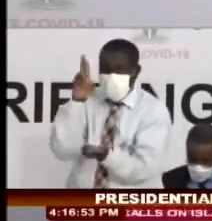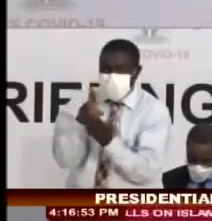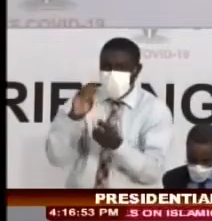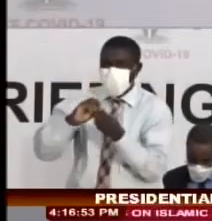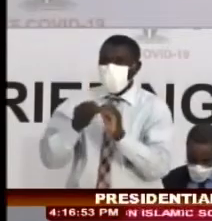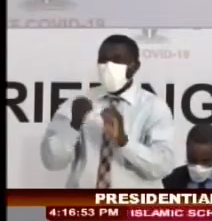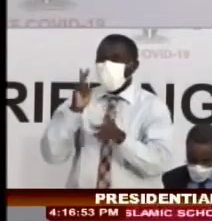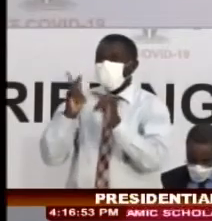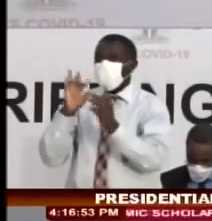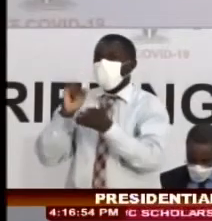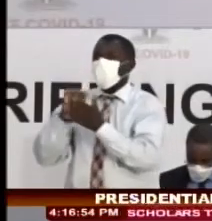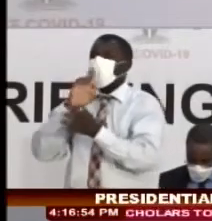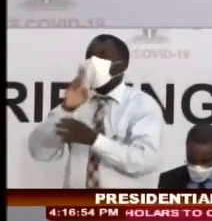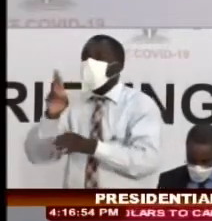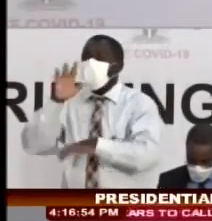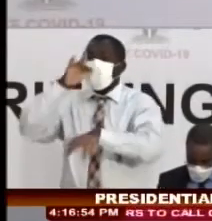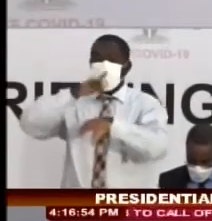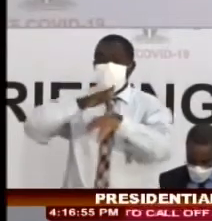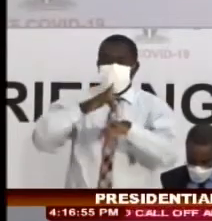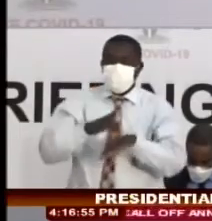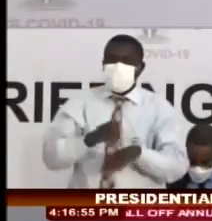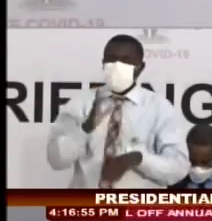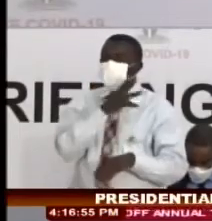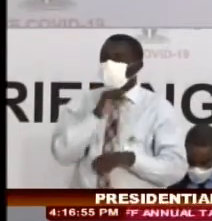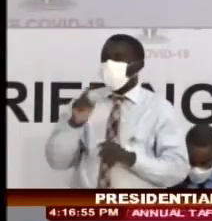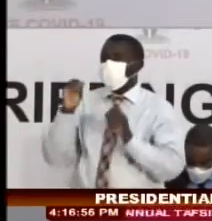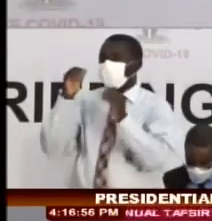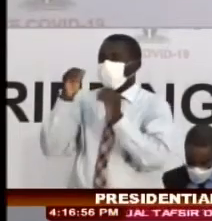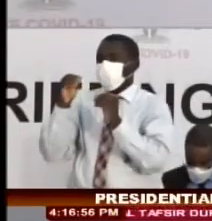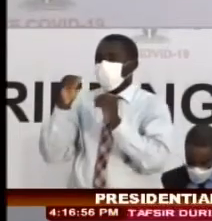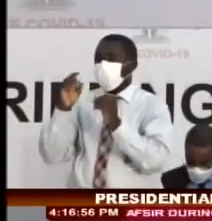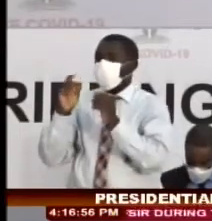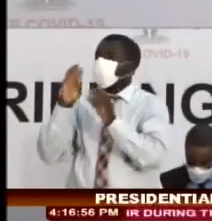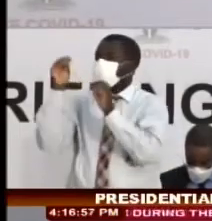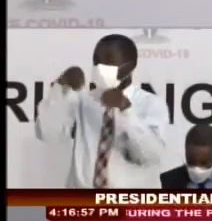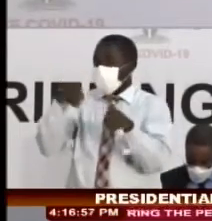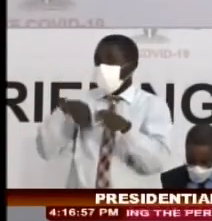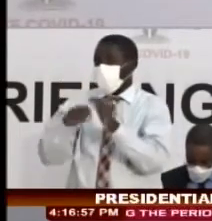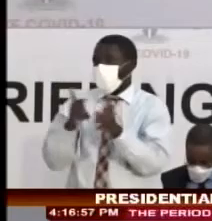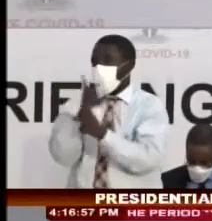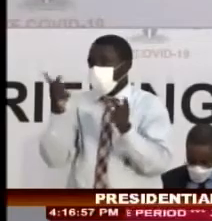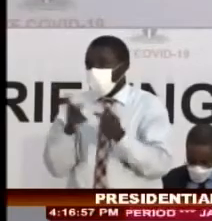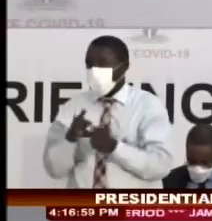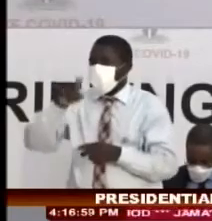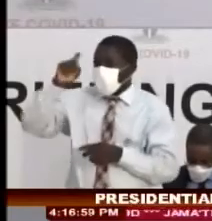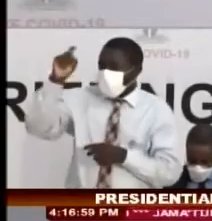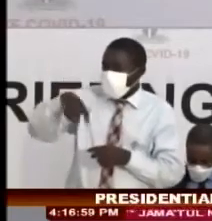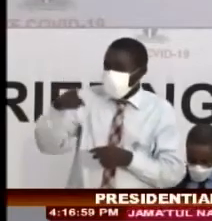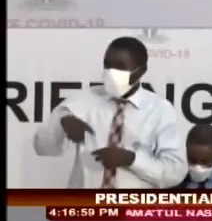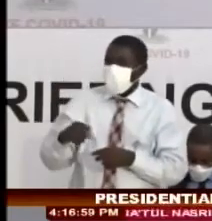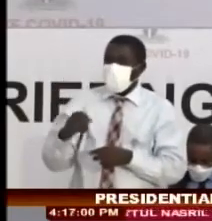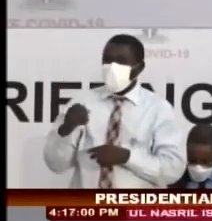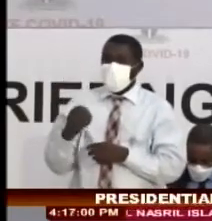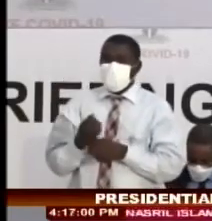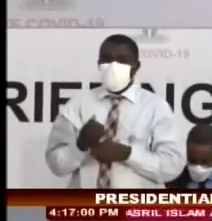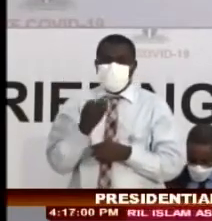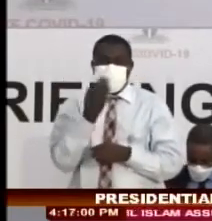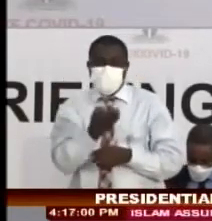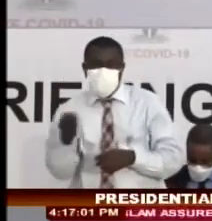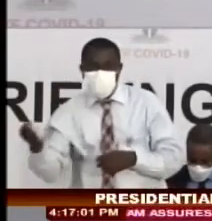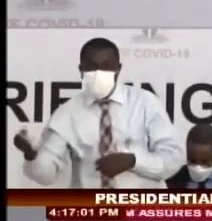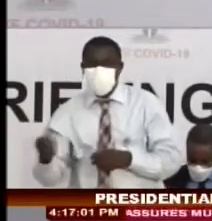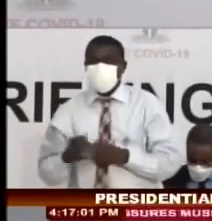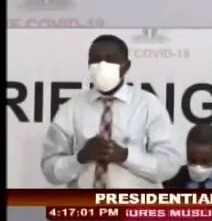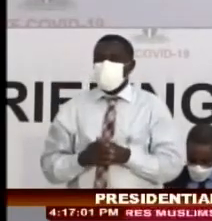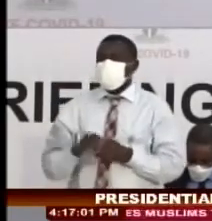us to put in place necessary infrastructure, train personnel, take delivery and distribute